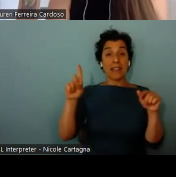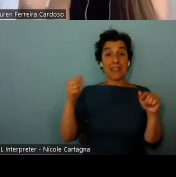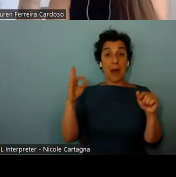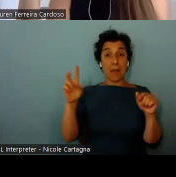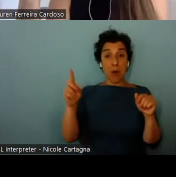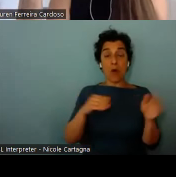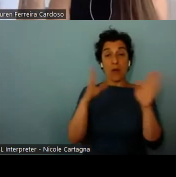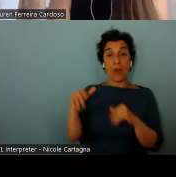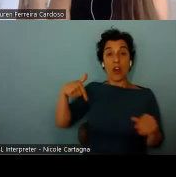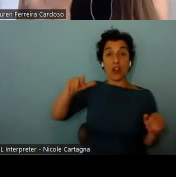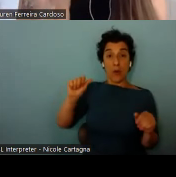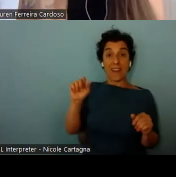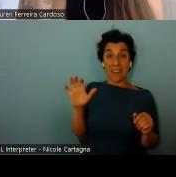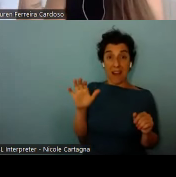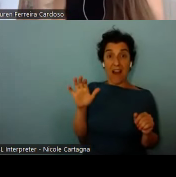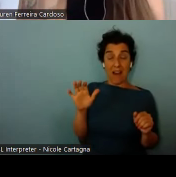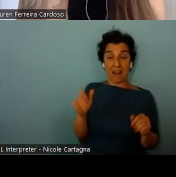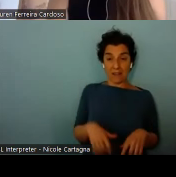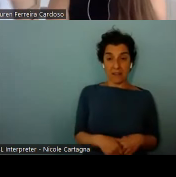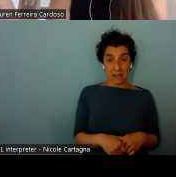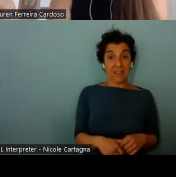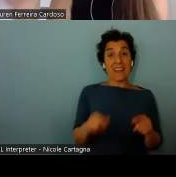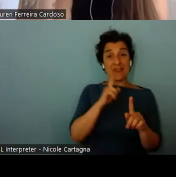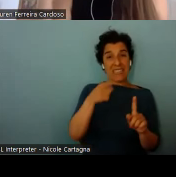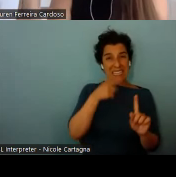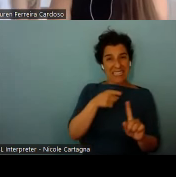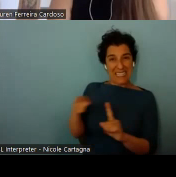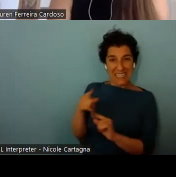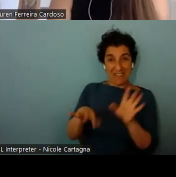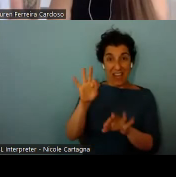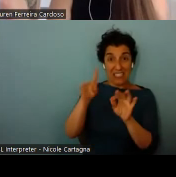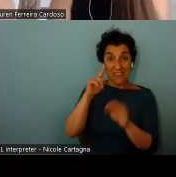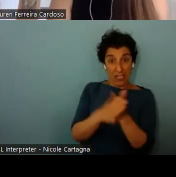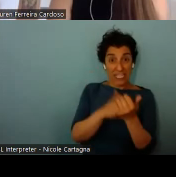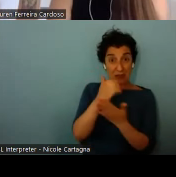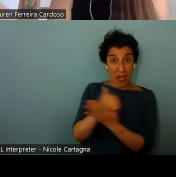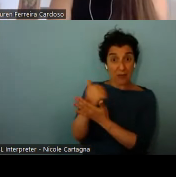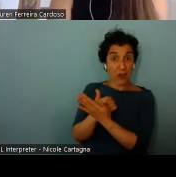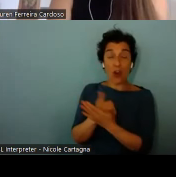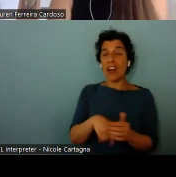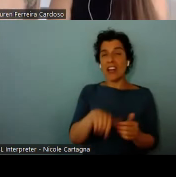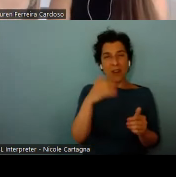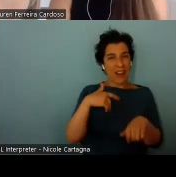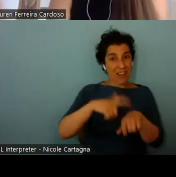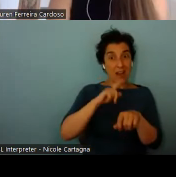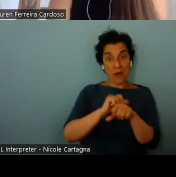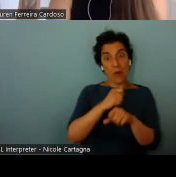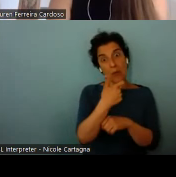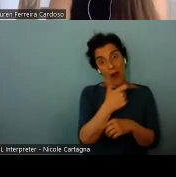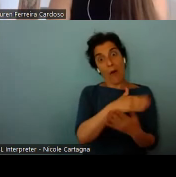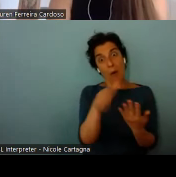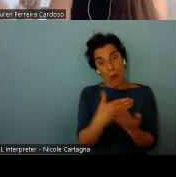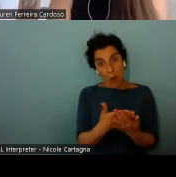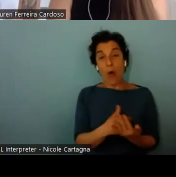document that actually pulls out some of the key findings of each chapter. So if you don't have time to watch a webinar, you don't have time to actually read through an